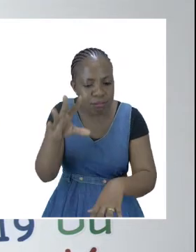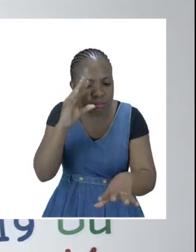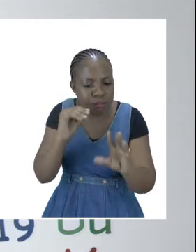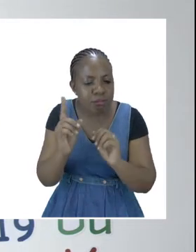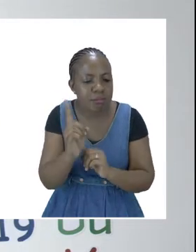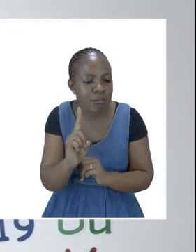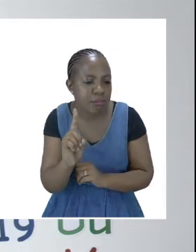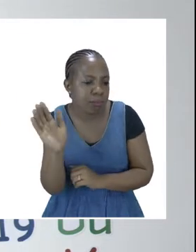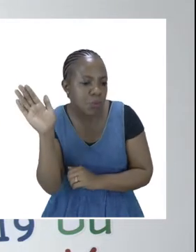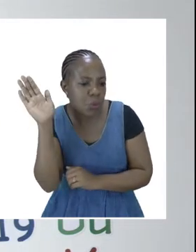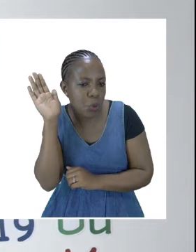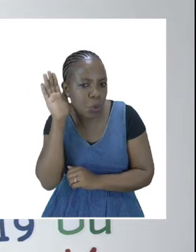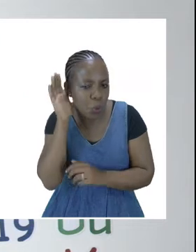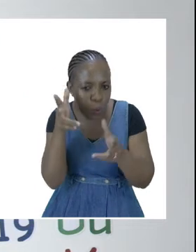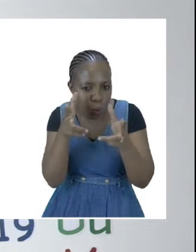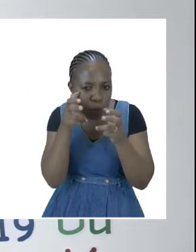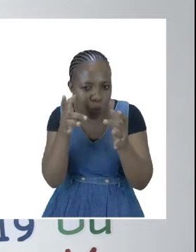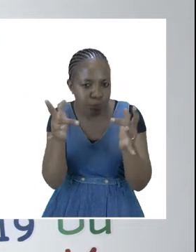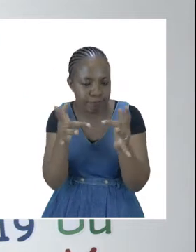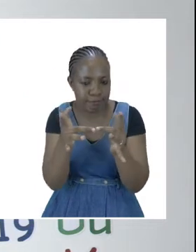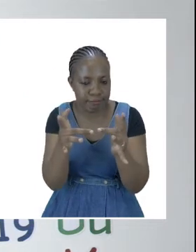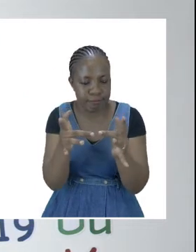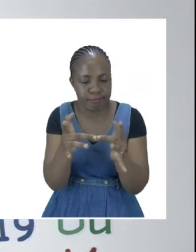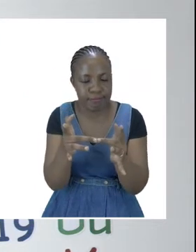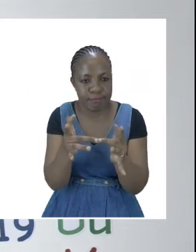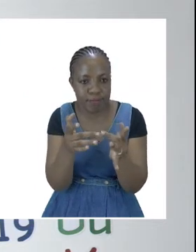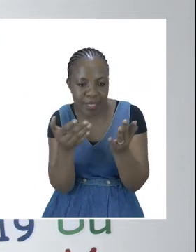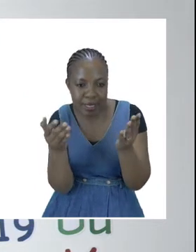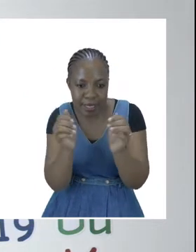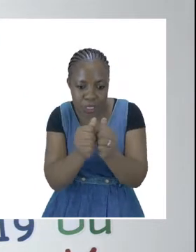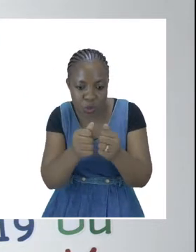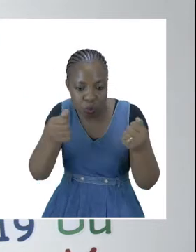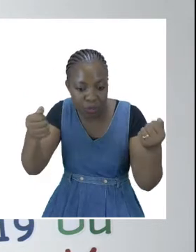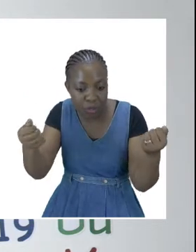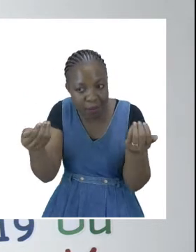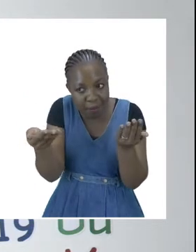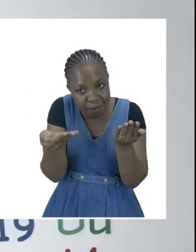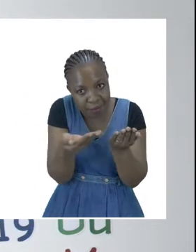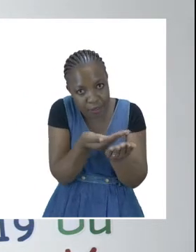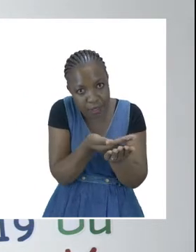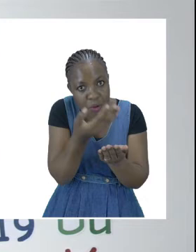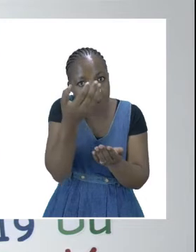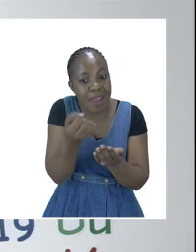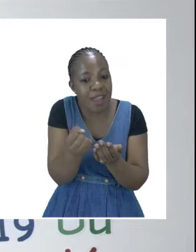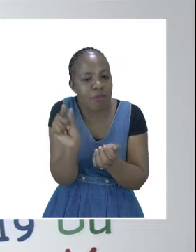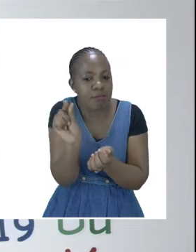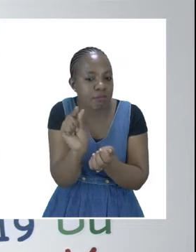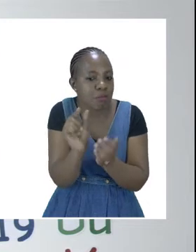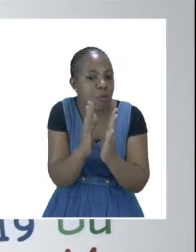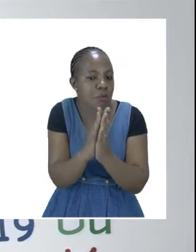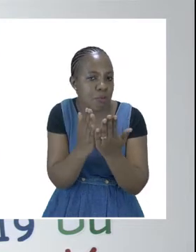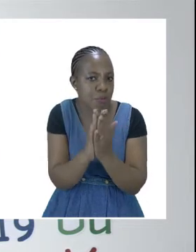or watching online. Inside the newspapers, there is an insert of the lesson